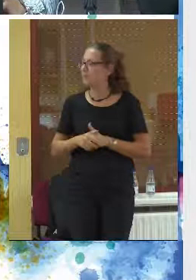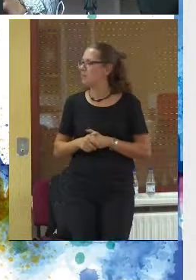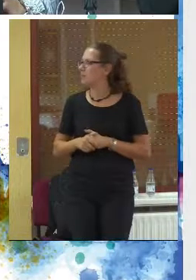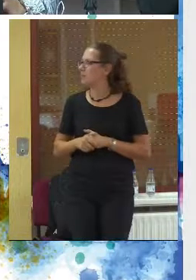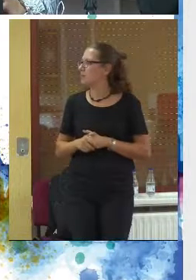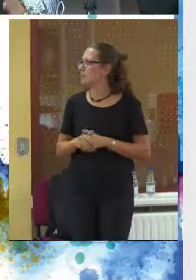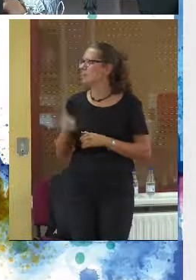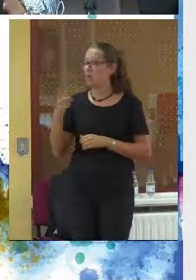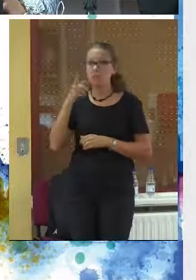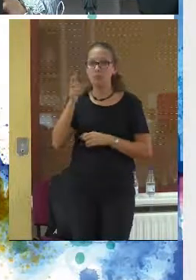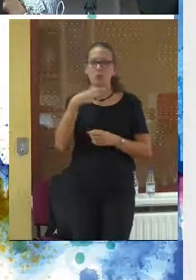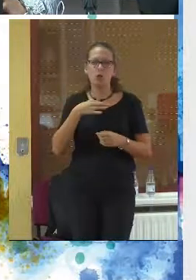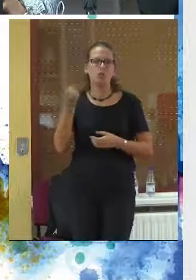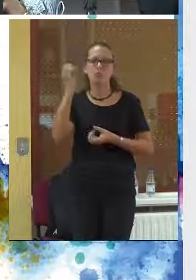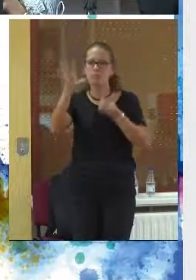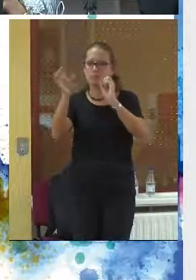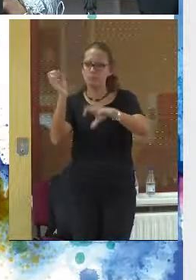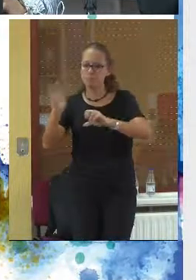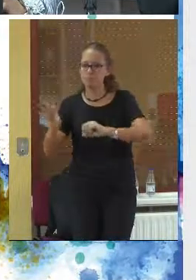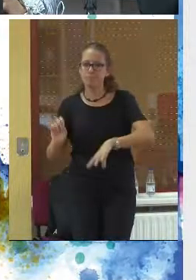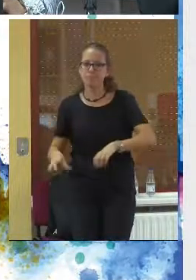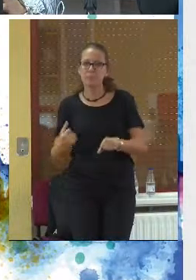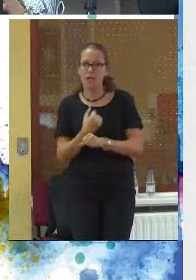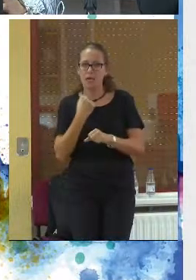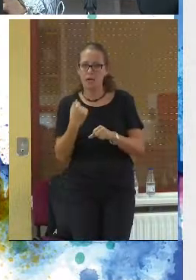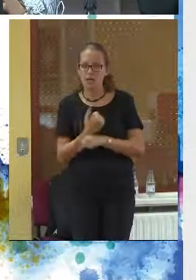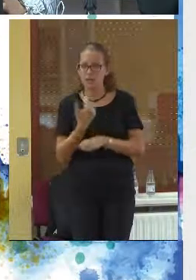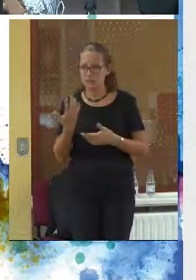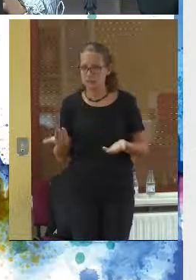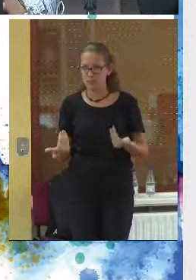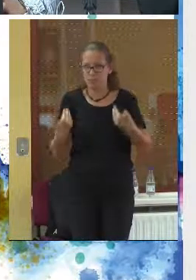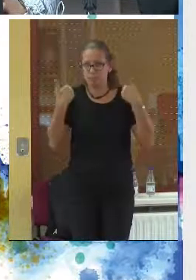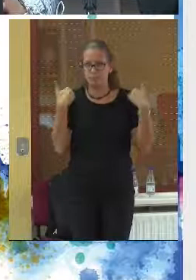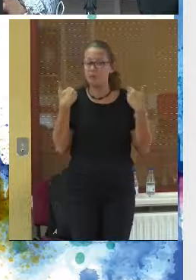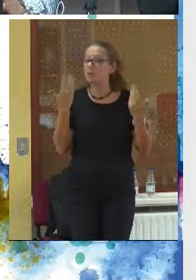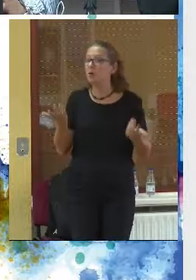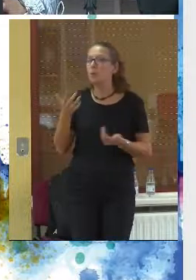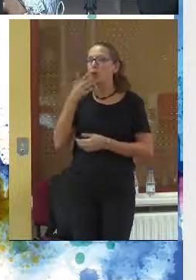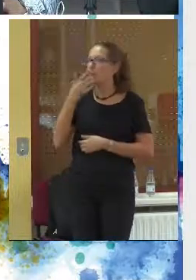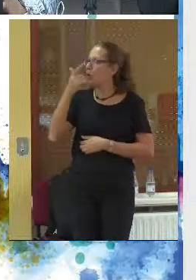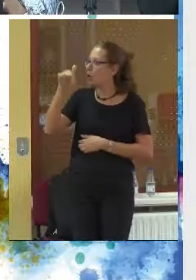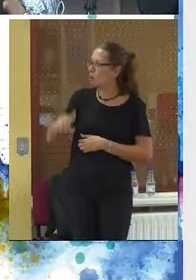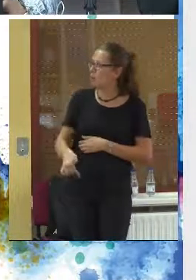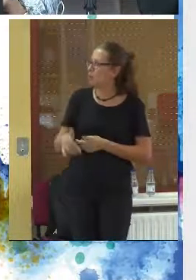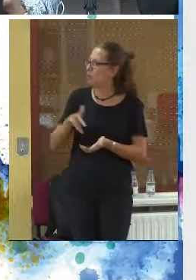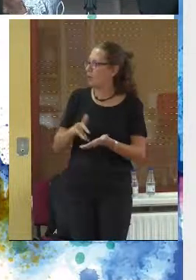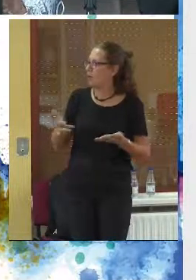visualize with an Outlook-based format. You see all the tasks that